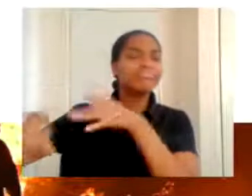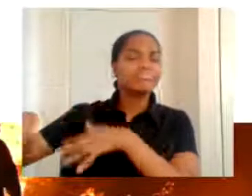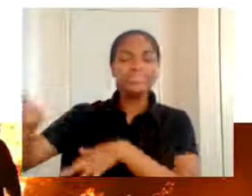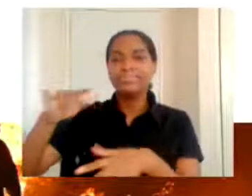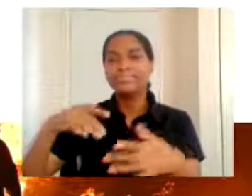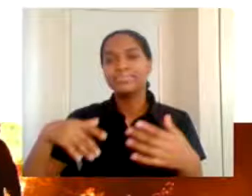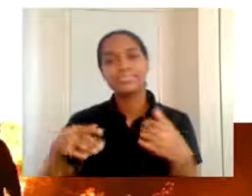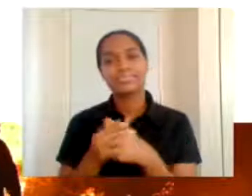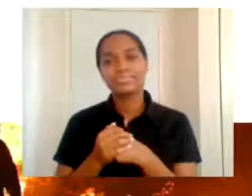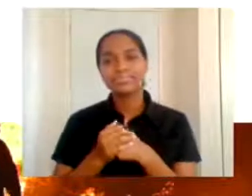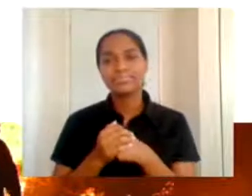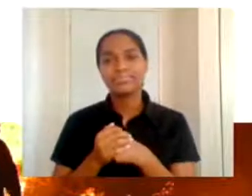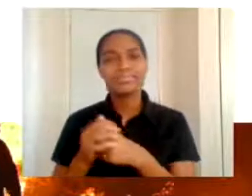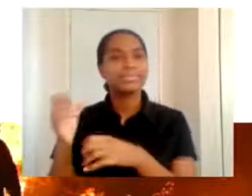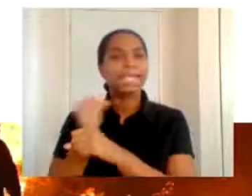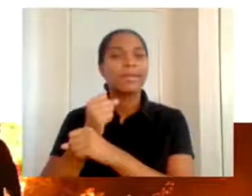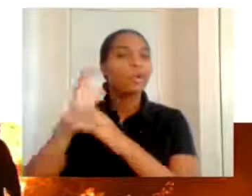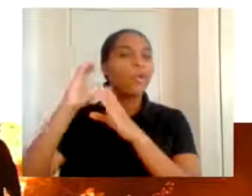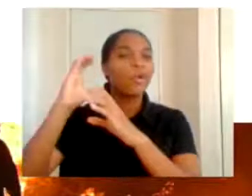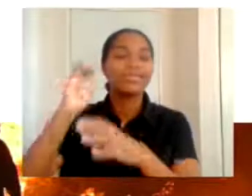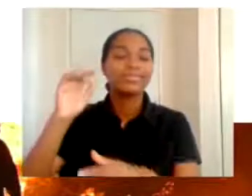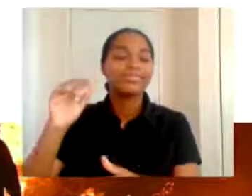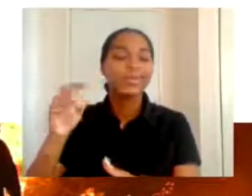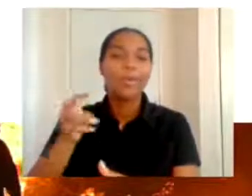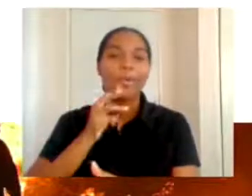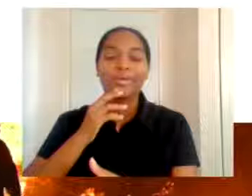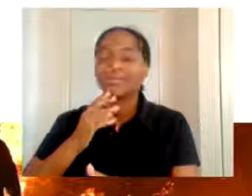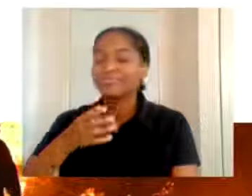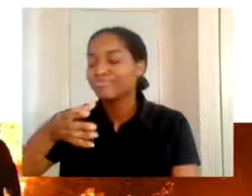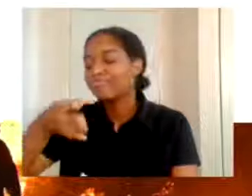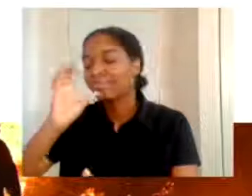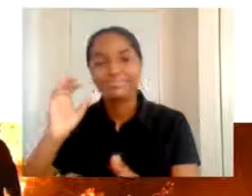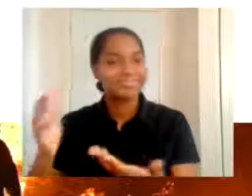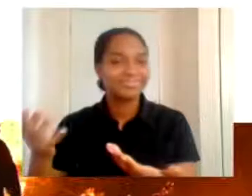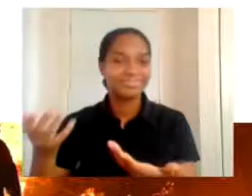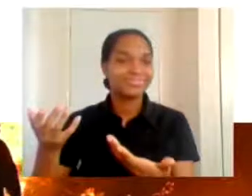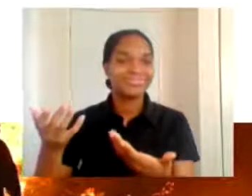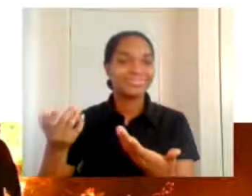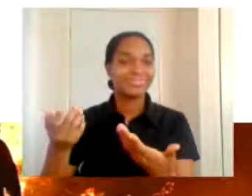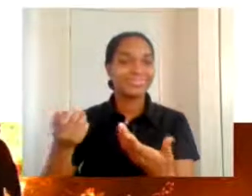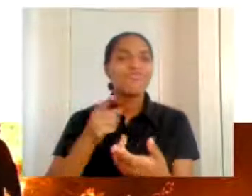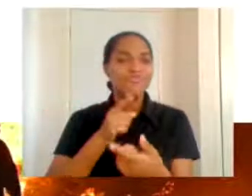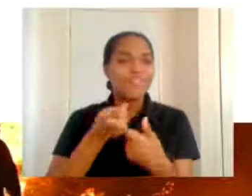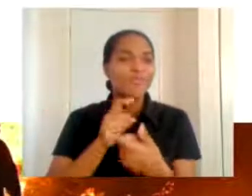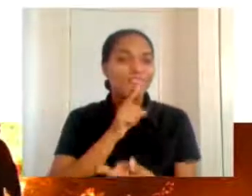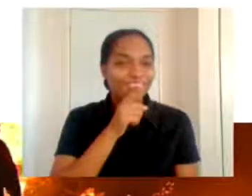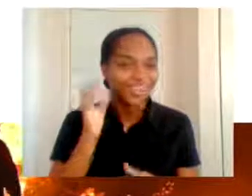getting coconut juice from a real coconut.